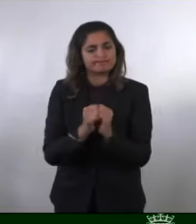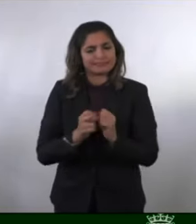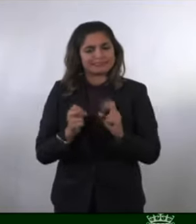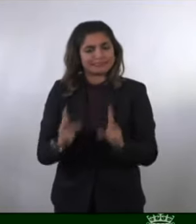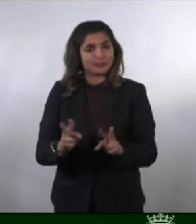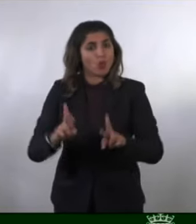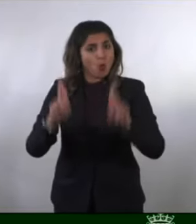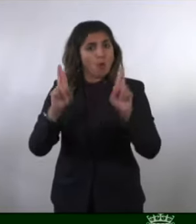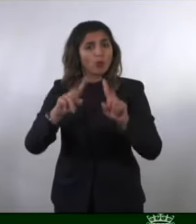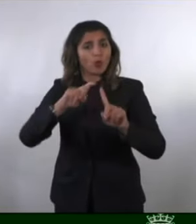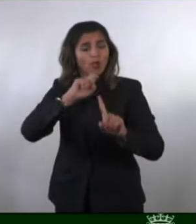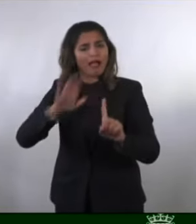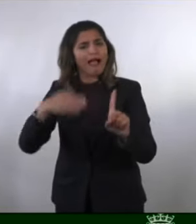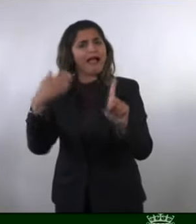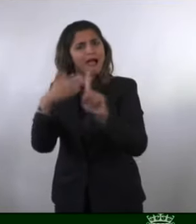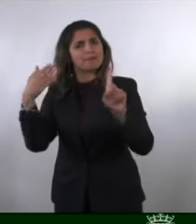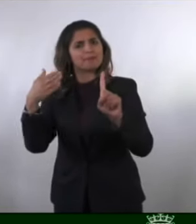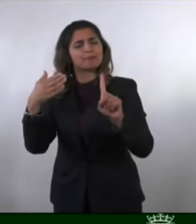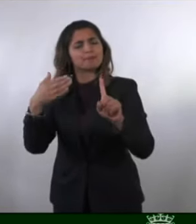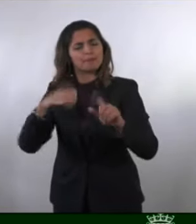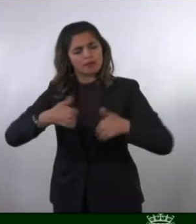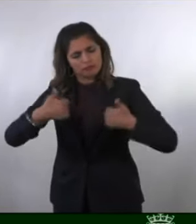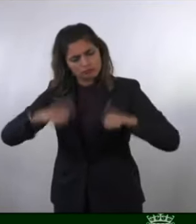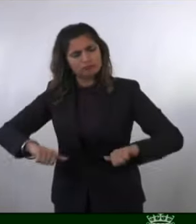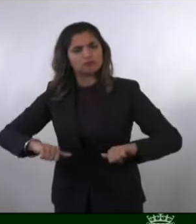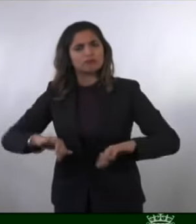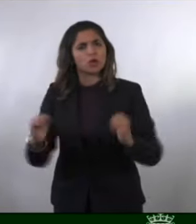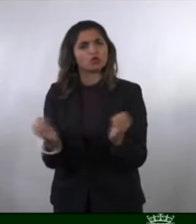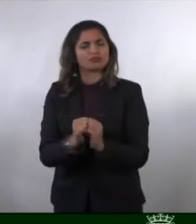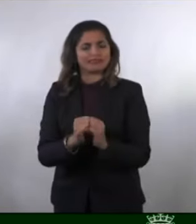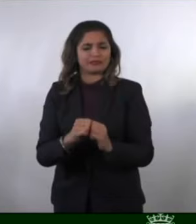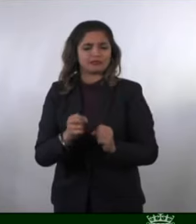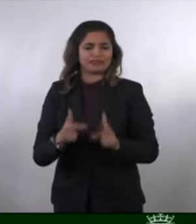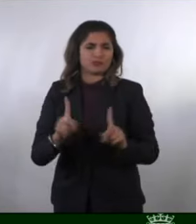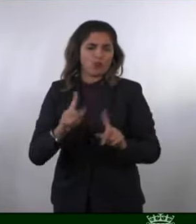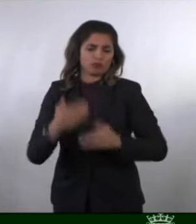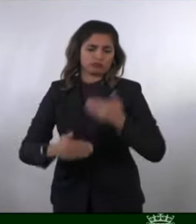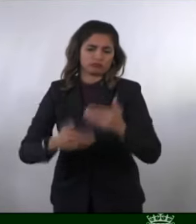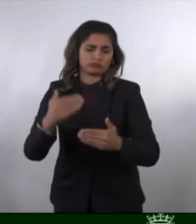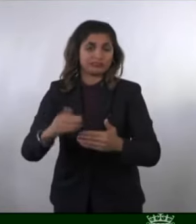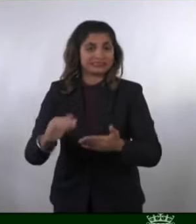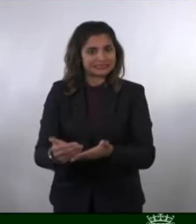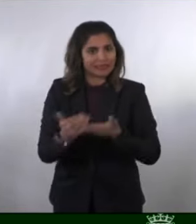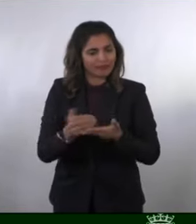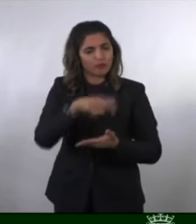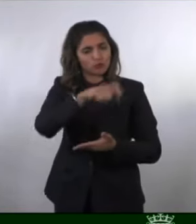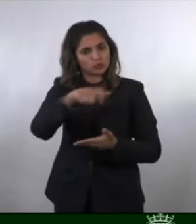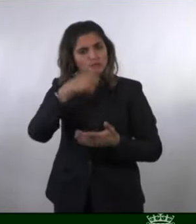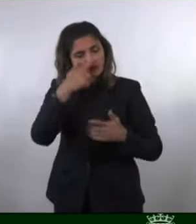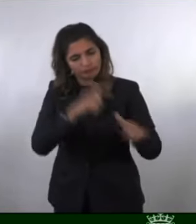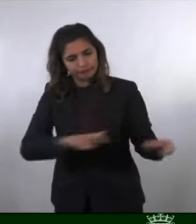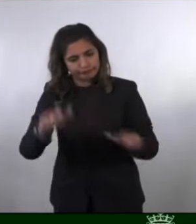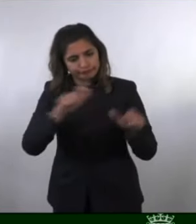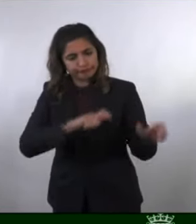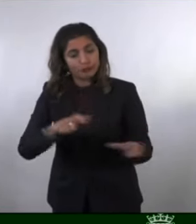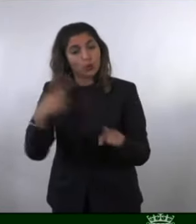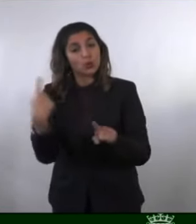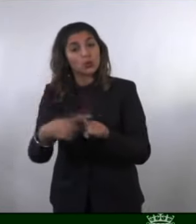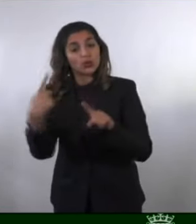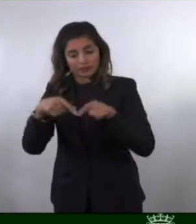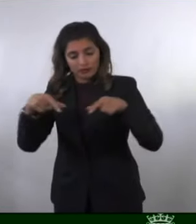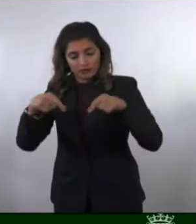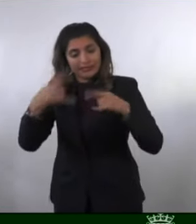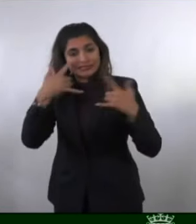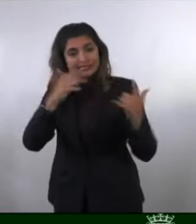good regime in place for students to be able safely to go home using those new lateral flow tests that we now have